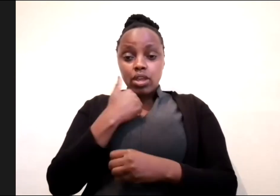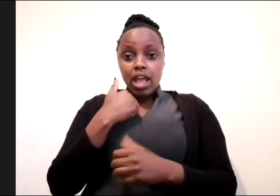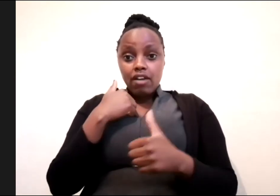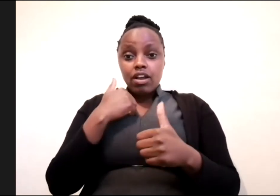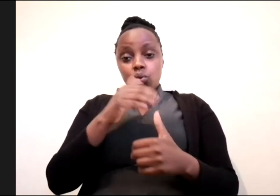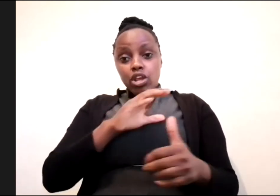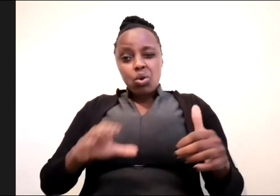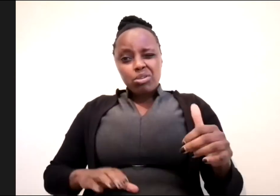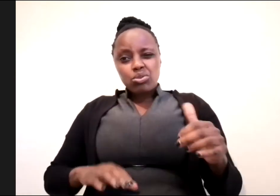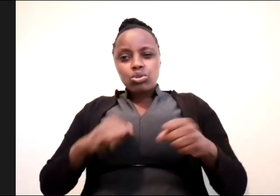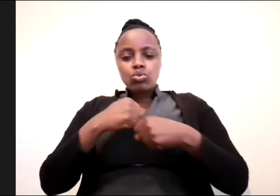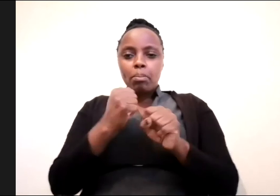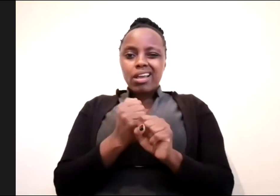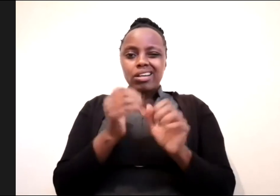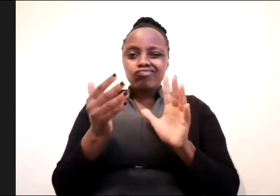make